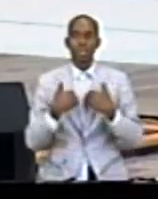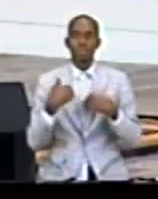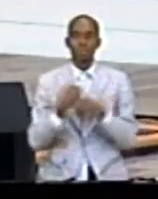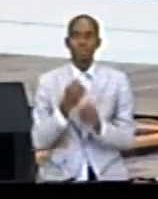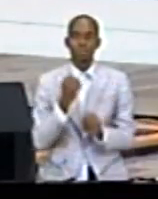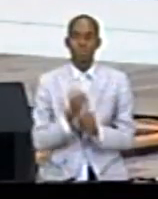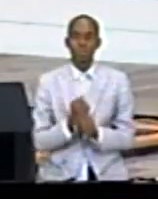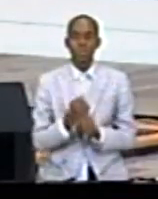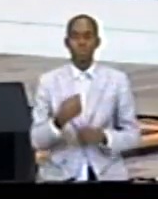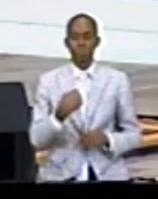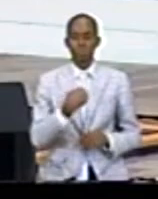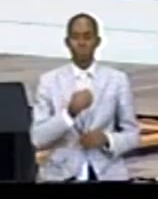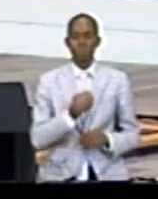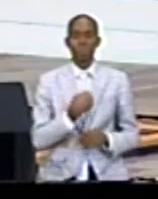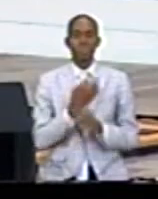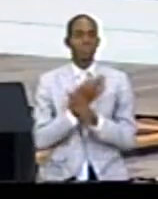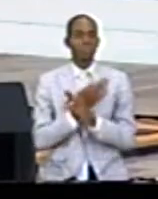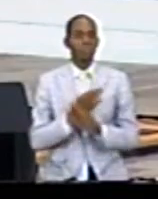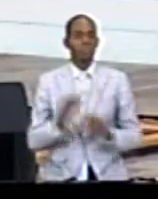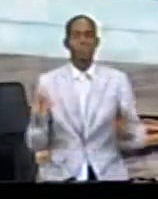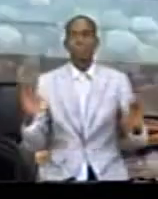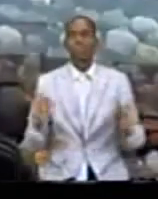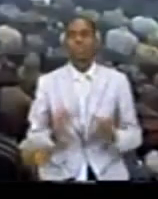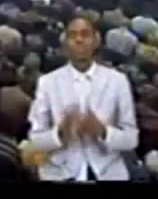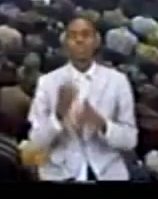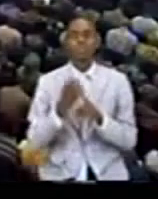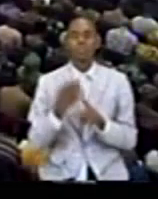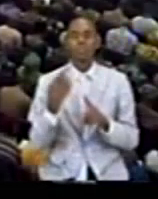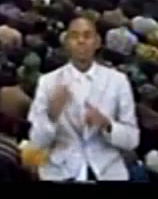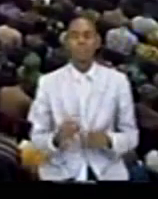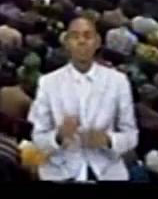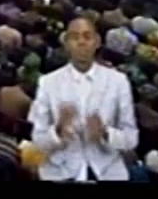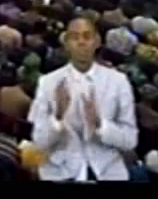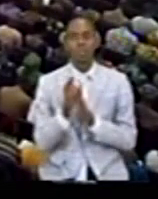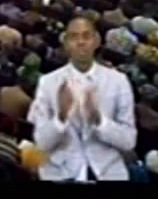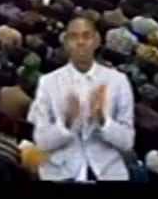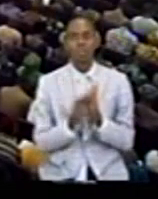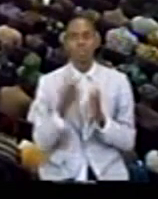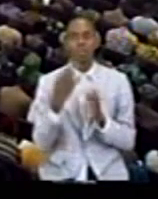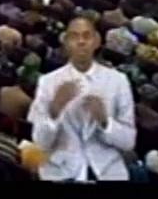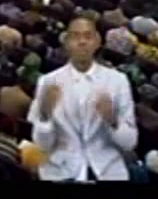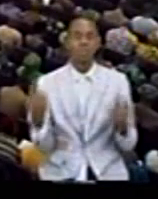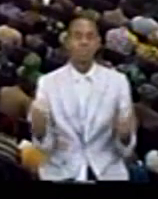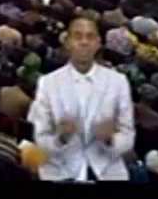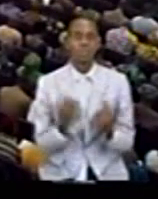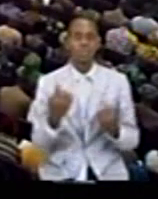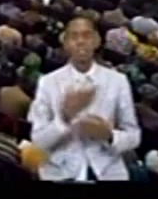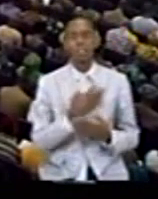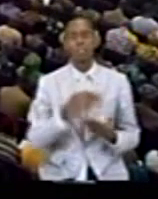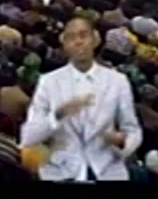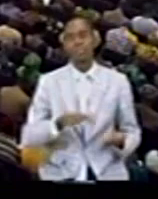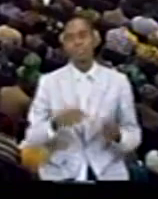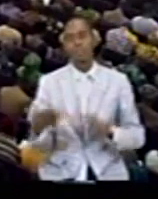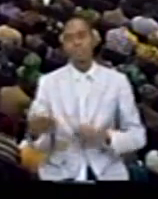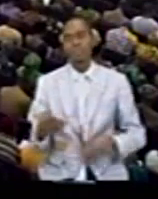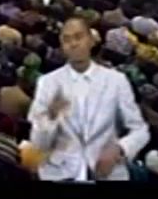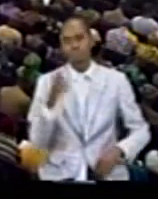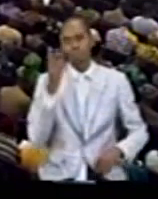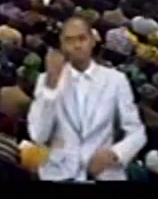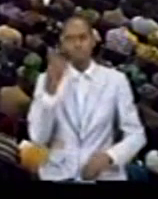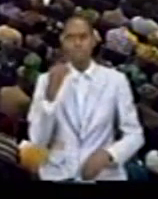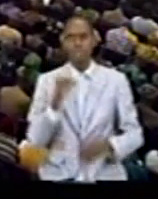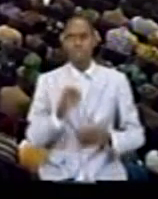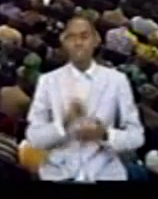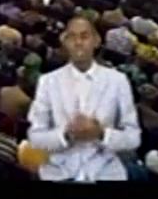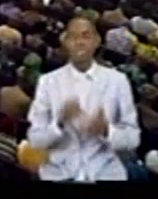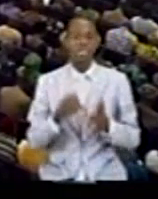made me free from the law of sin and death. You understand that?